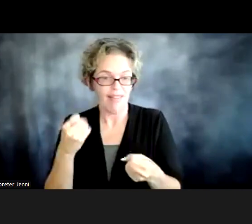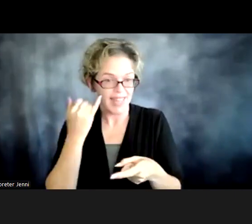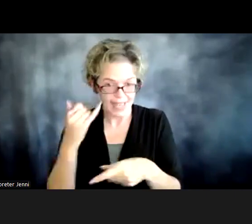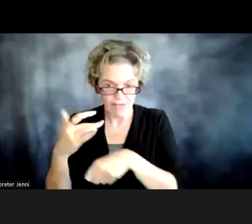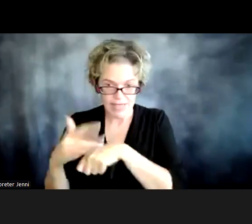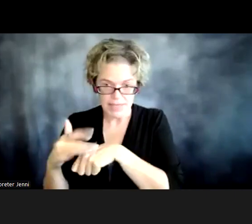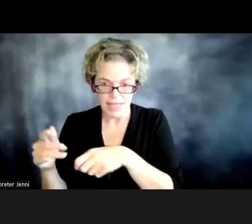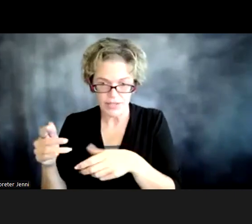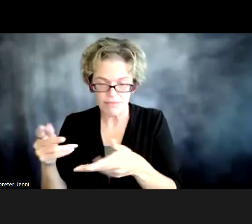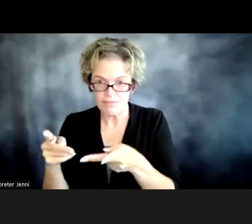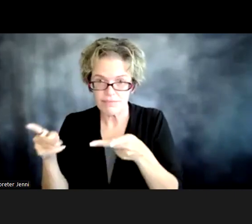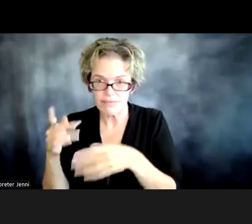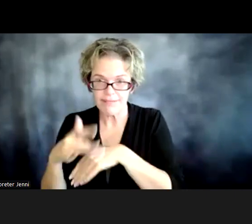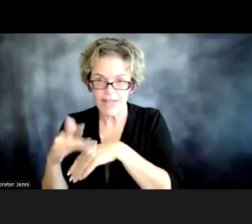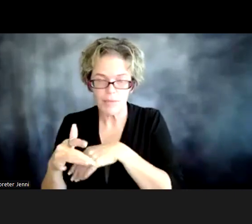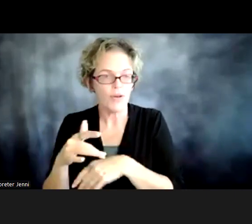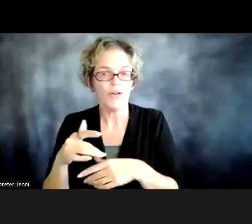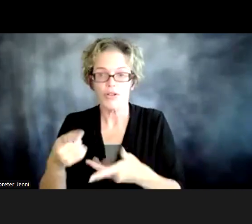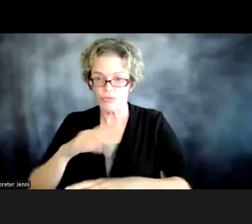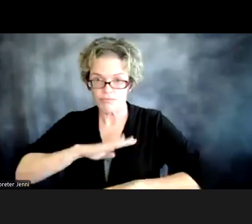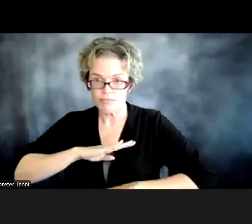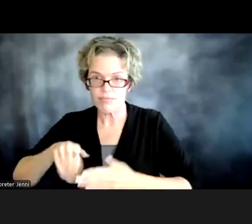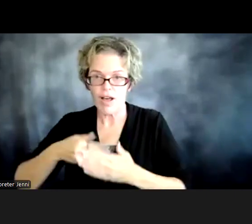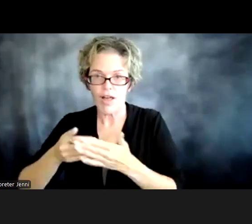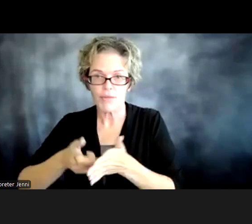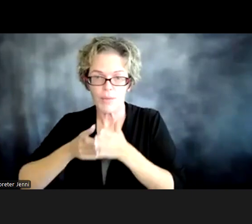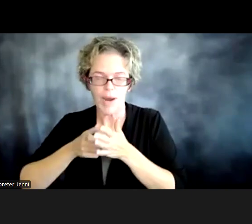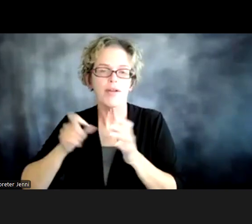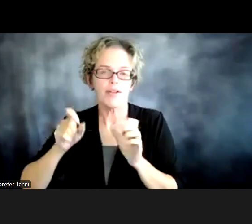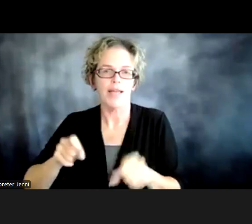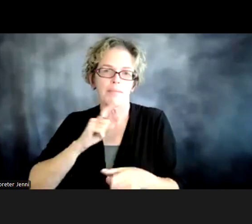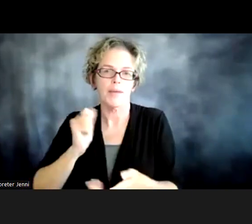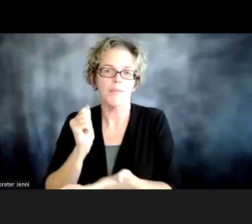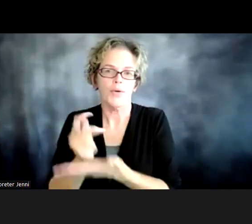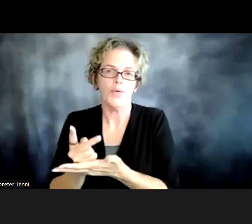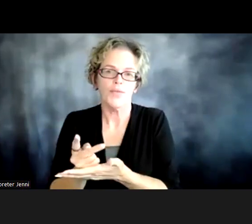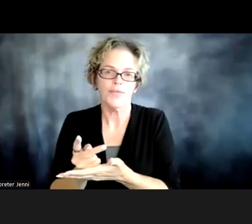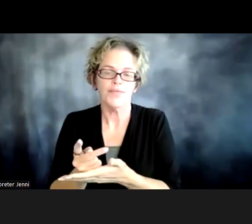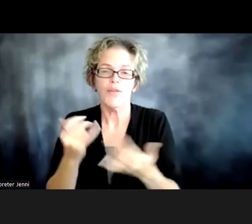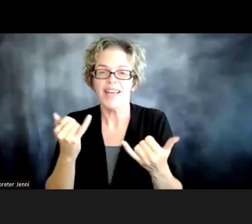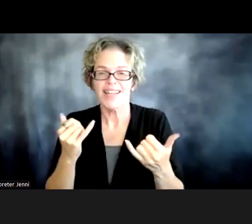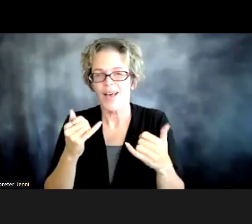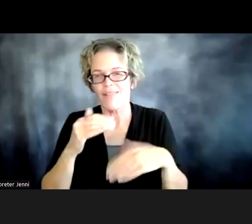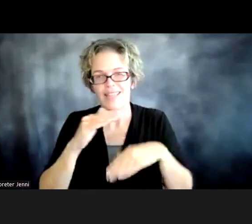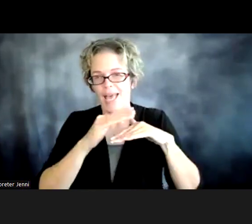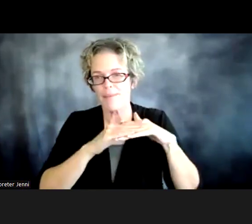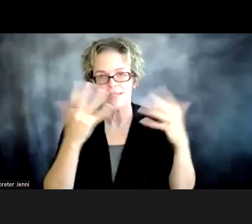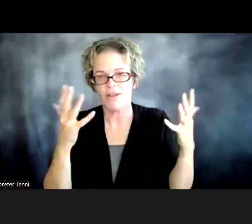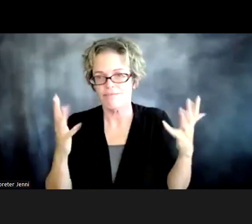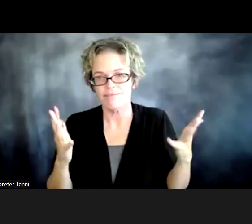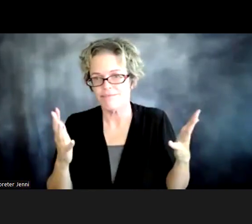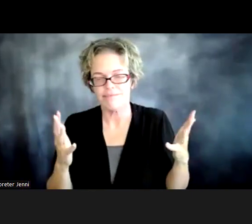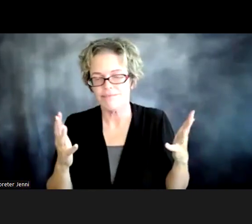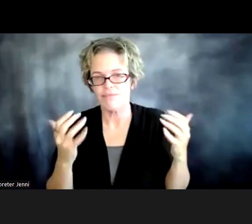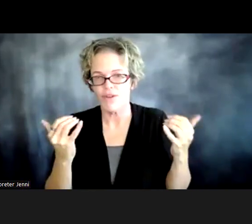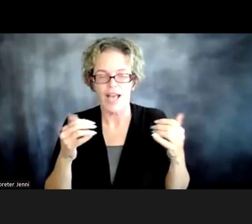potentially and meet all the requirements, you would be able to be approved. Obviously, at this point, the cap has been met, so it's kind of more of the